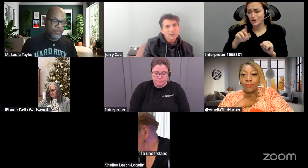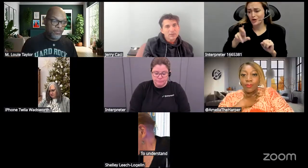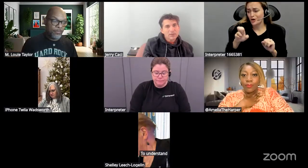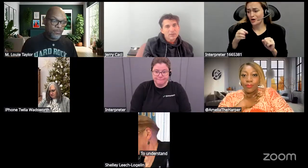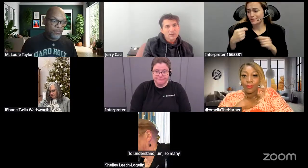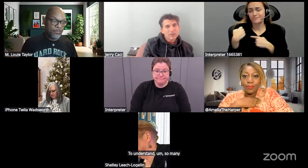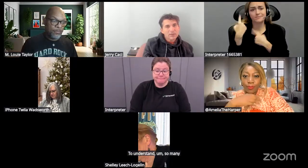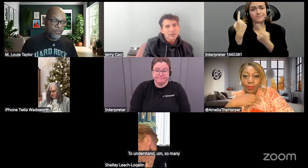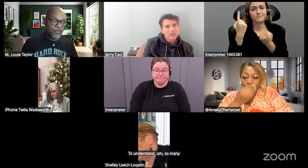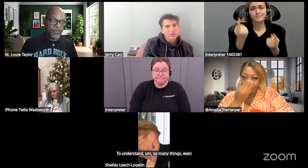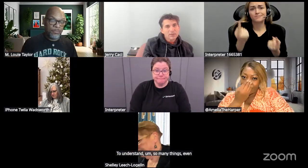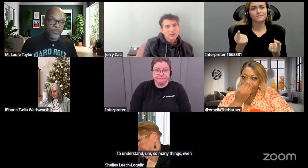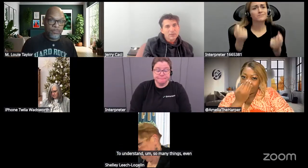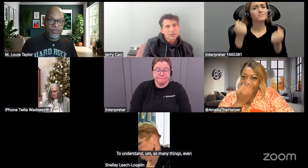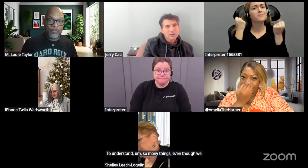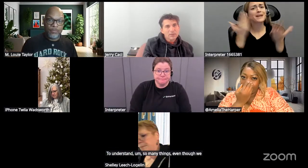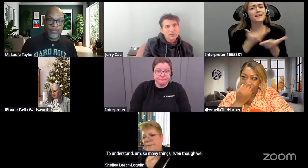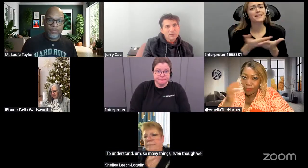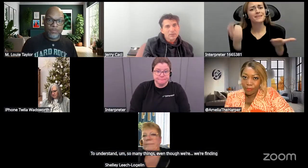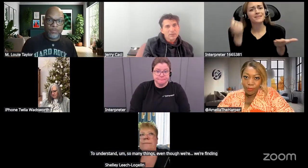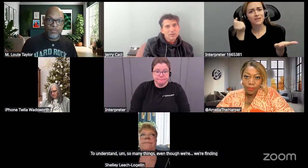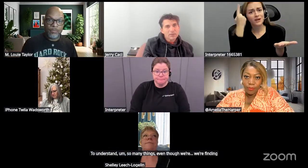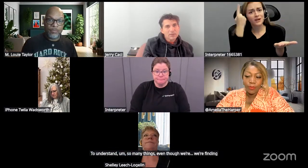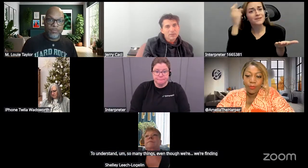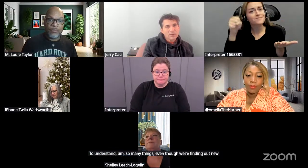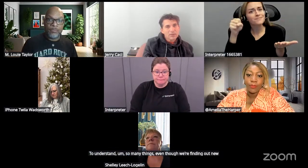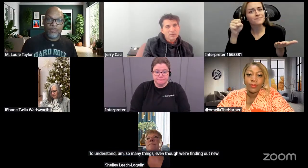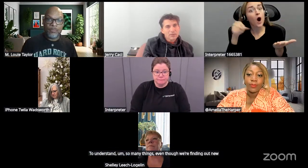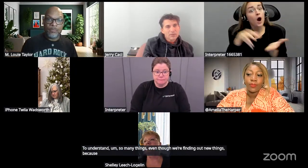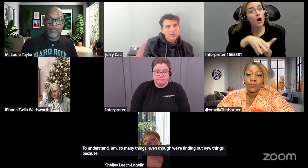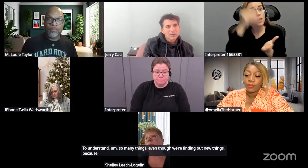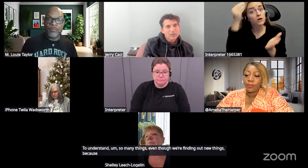many things, even though we're finding out new things because